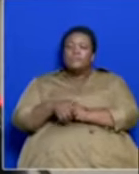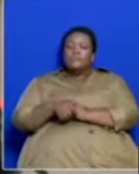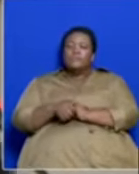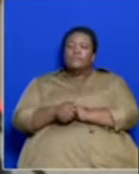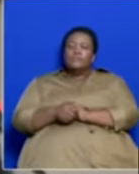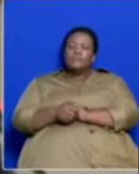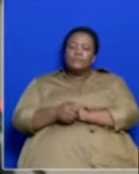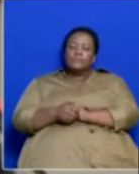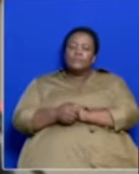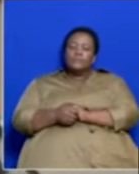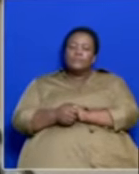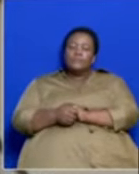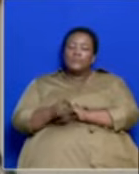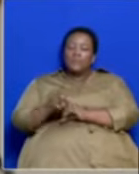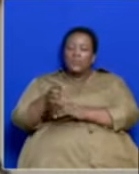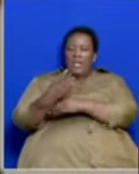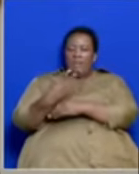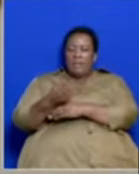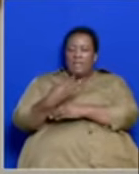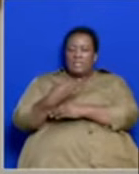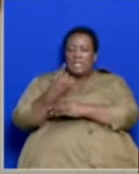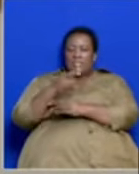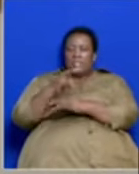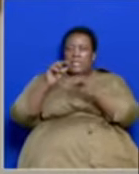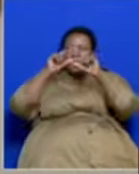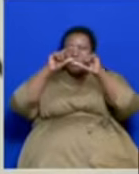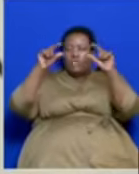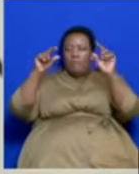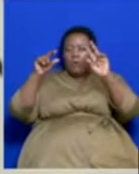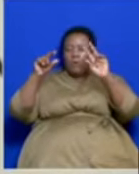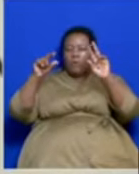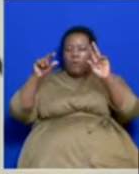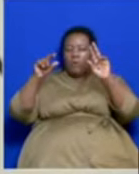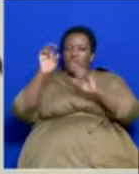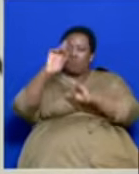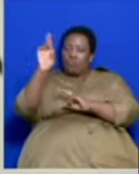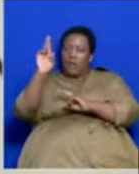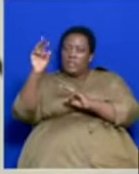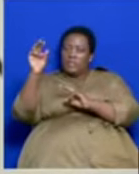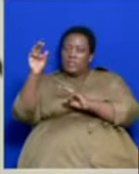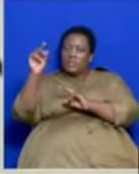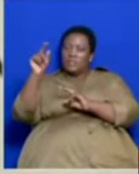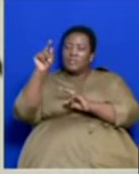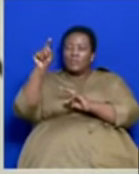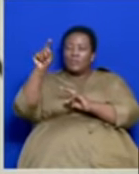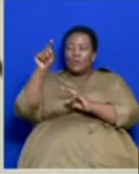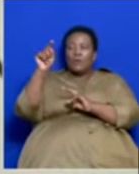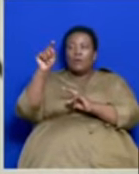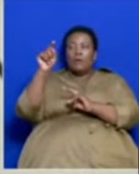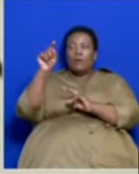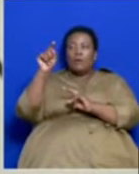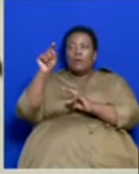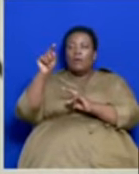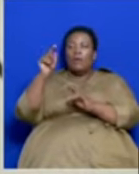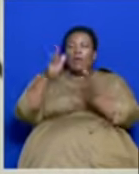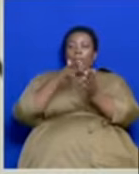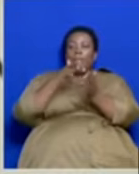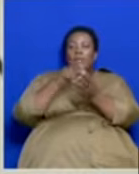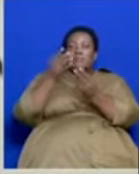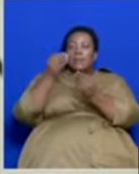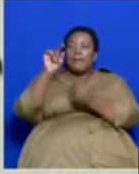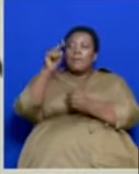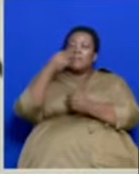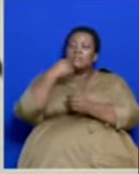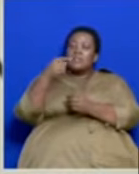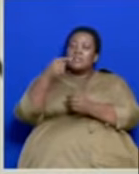see at the top right corner, unfortunately, the page number is imprinted over that it reads SAP as 299.